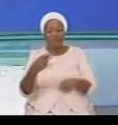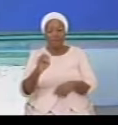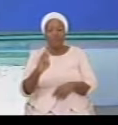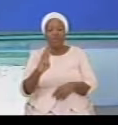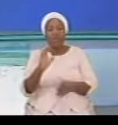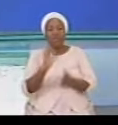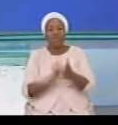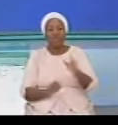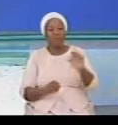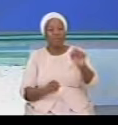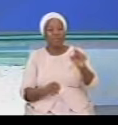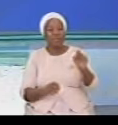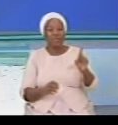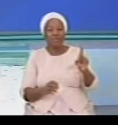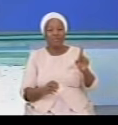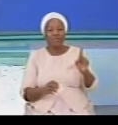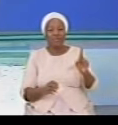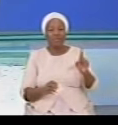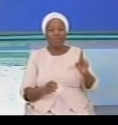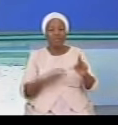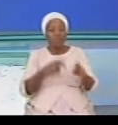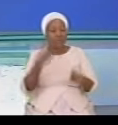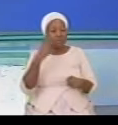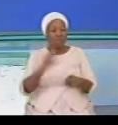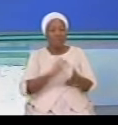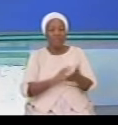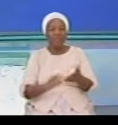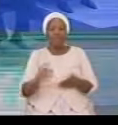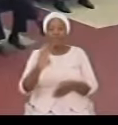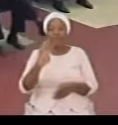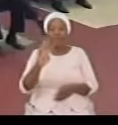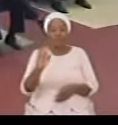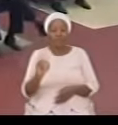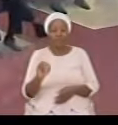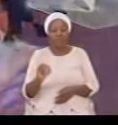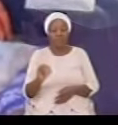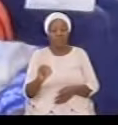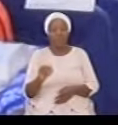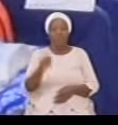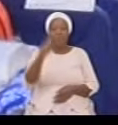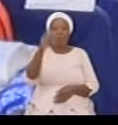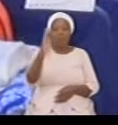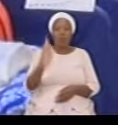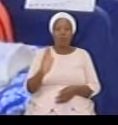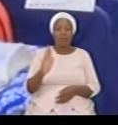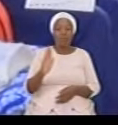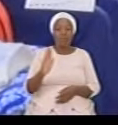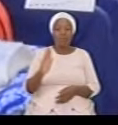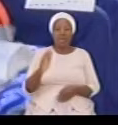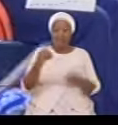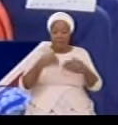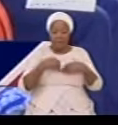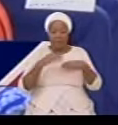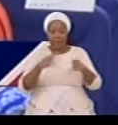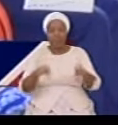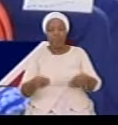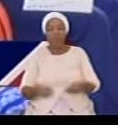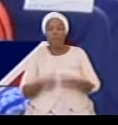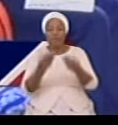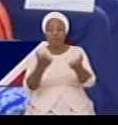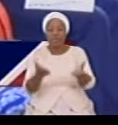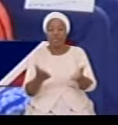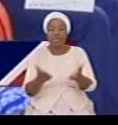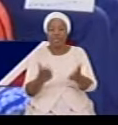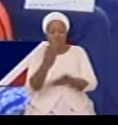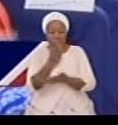Hebrews chapter 11, we're looking at verse 40. God, having provided some